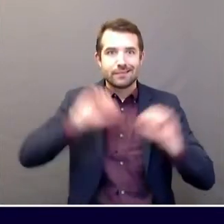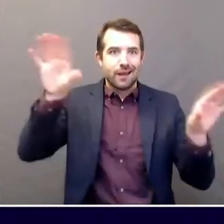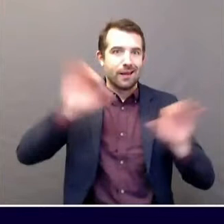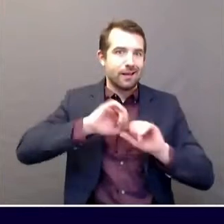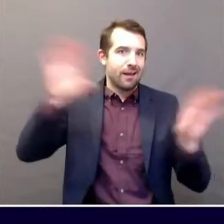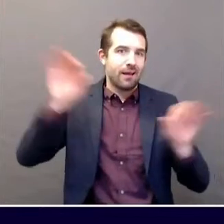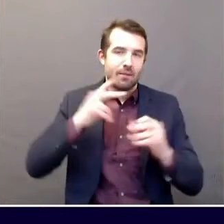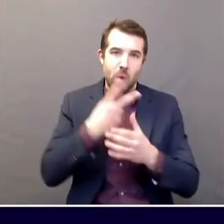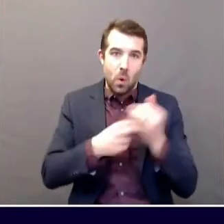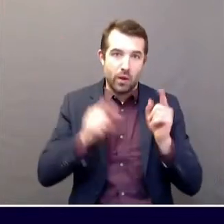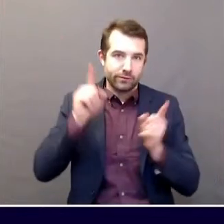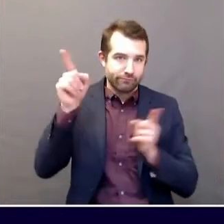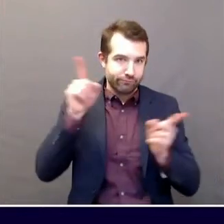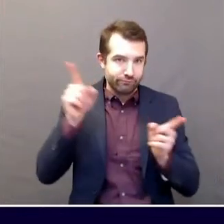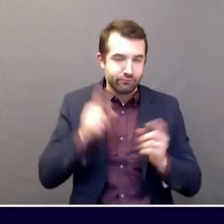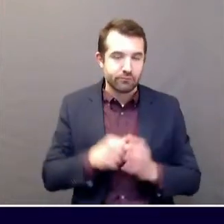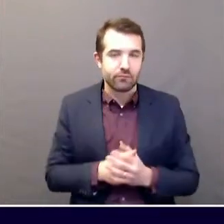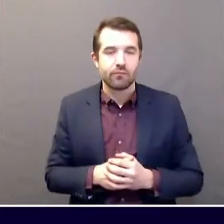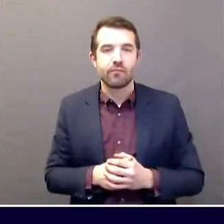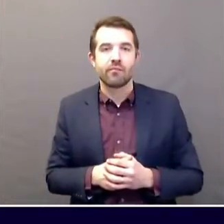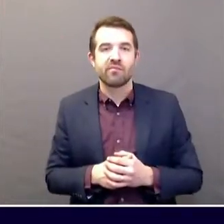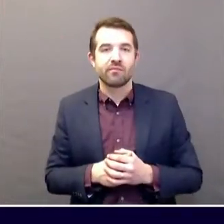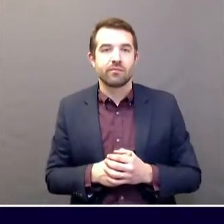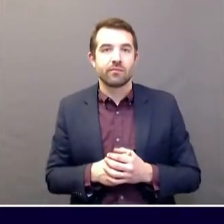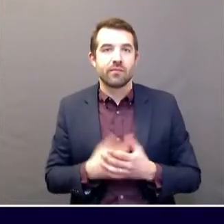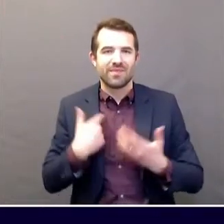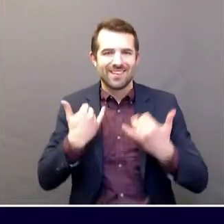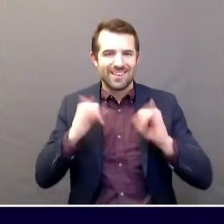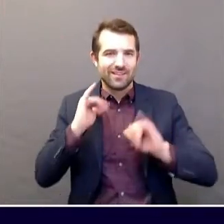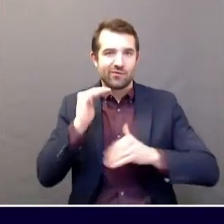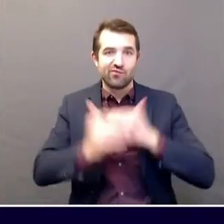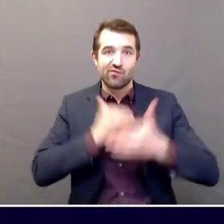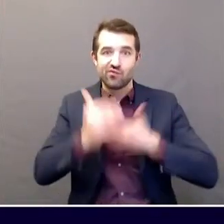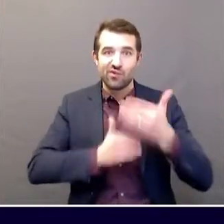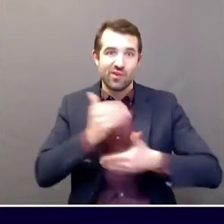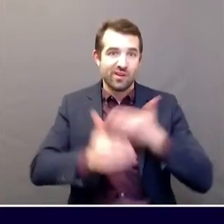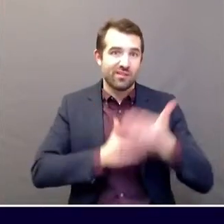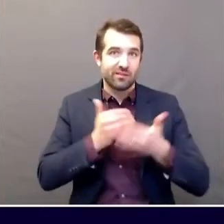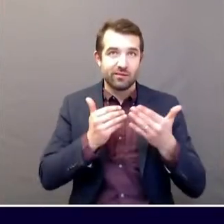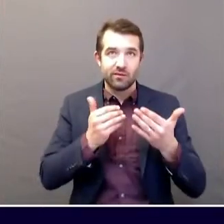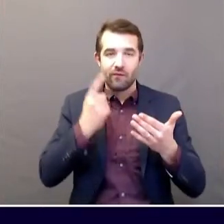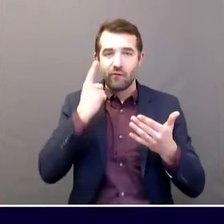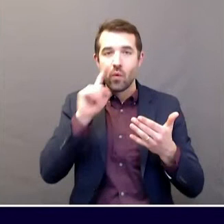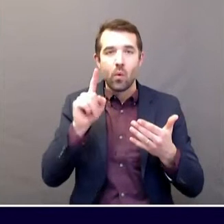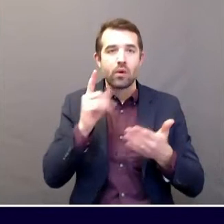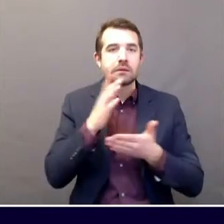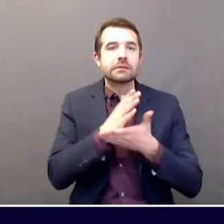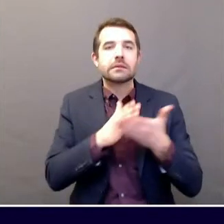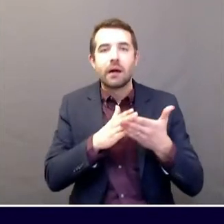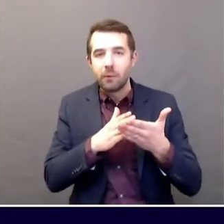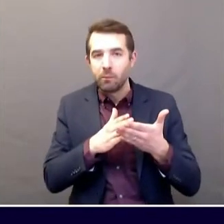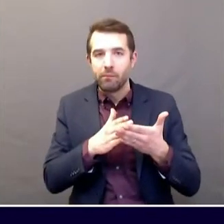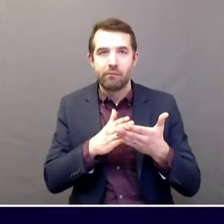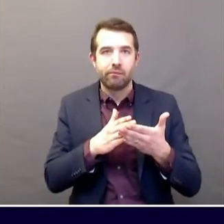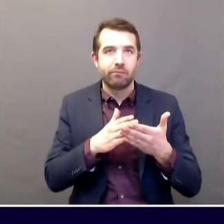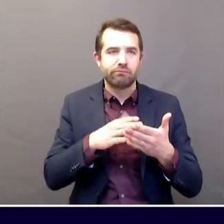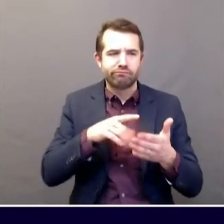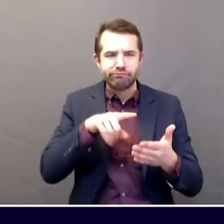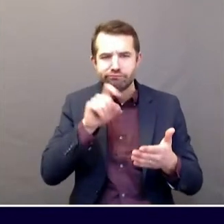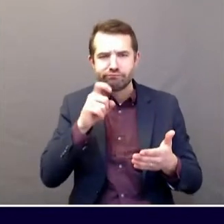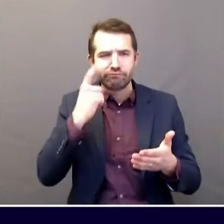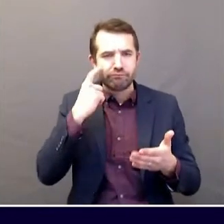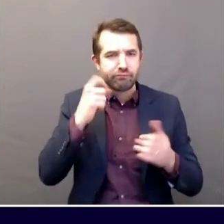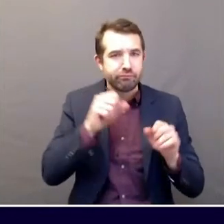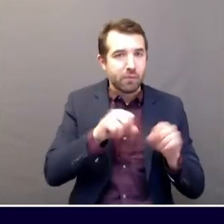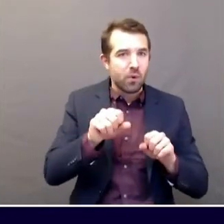either Jackson or down to Atlanta. So we're working to bring on that capacity for limited numbers on a more urgent basis here in Augusta.